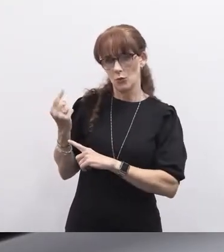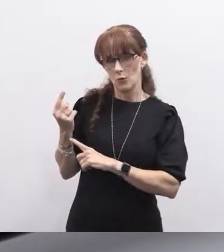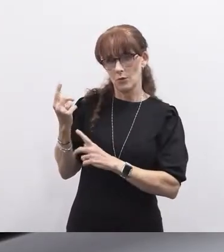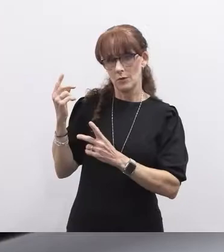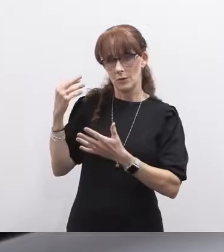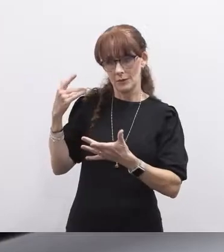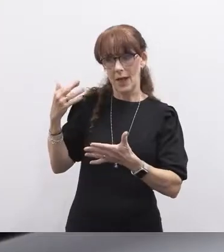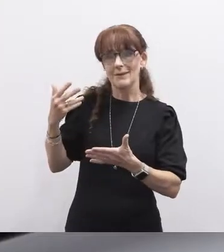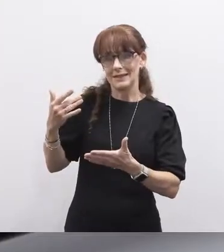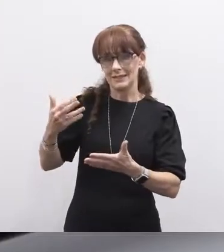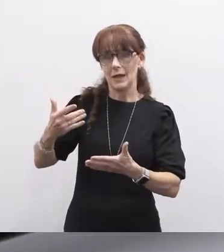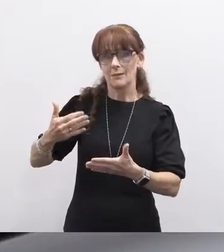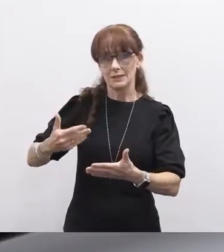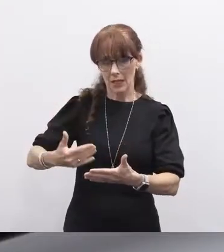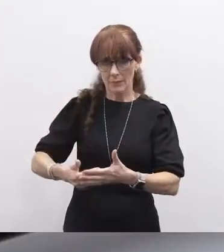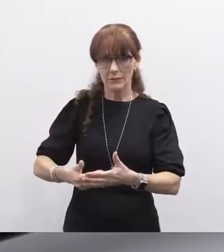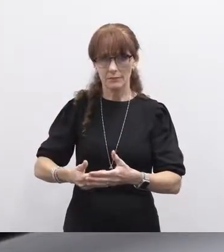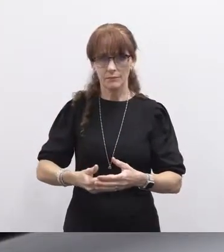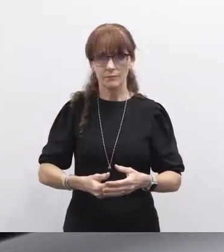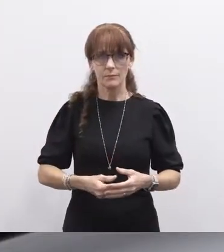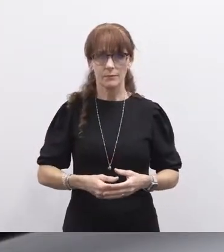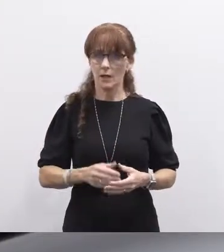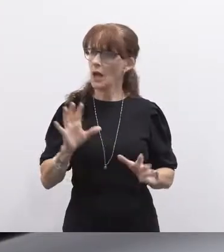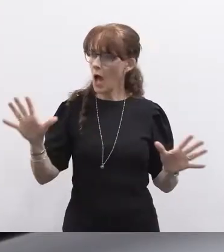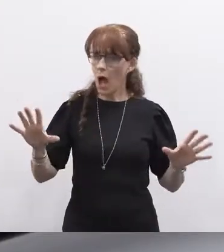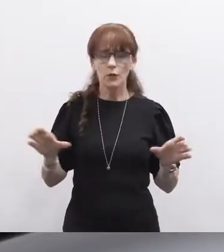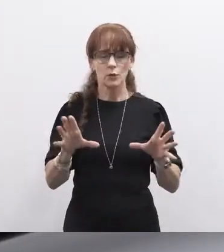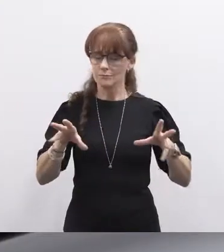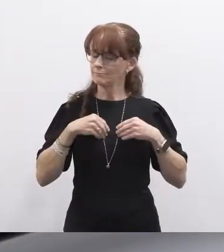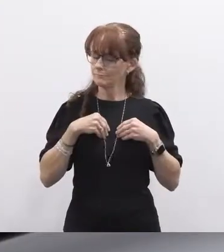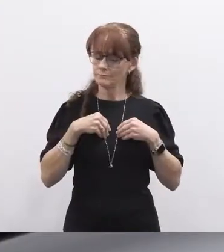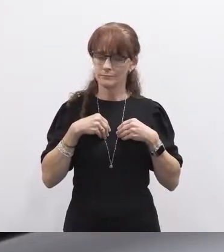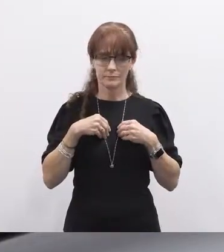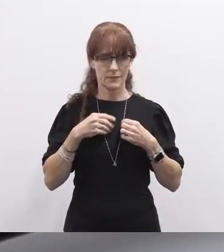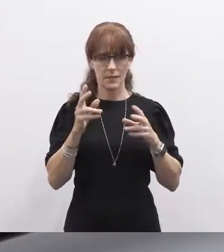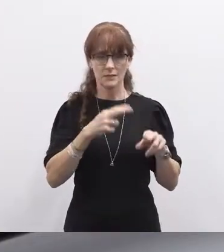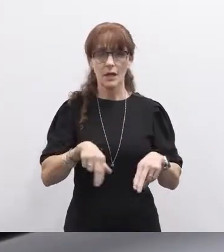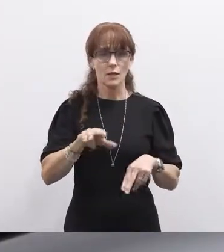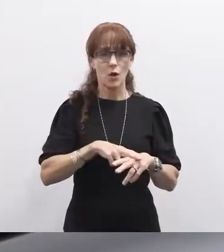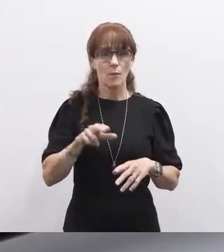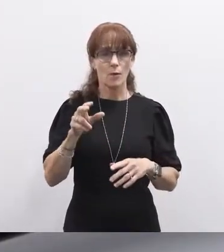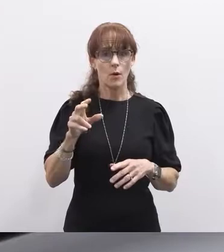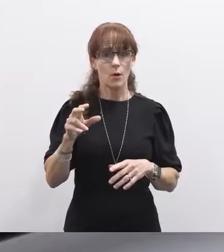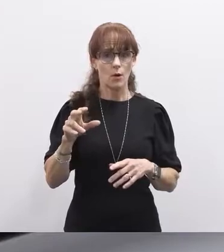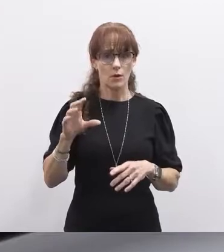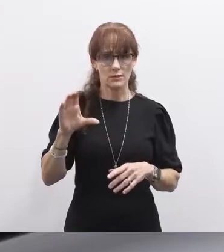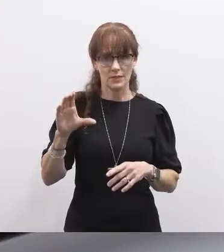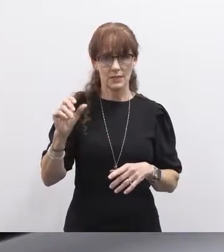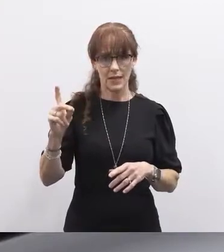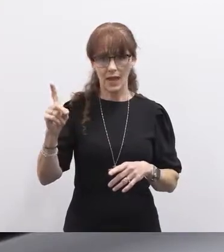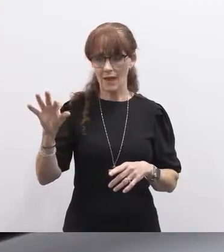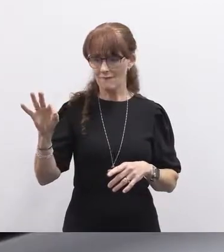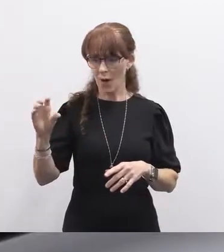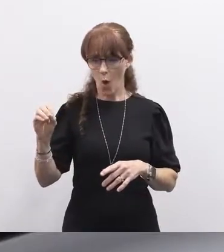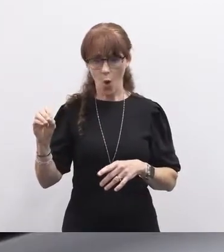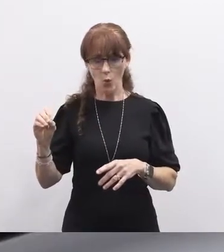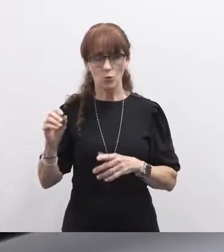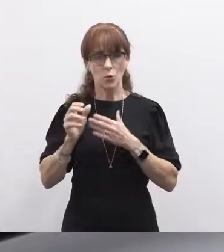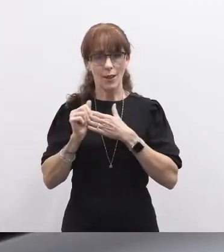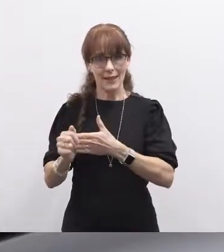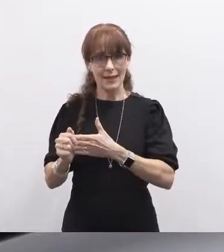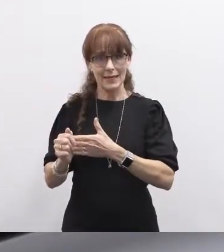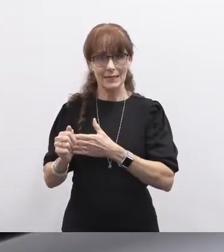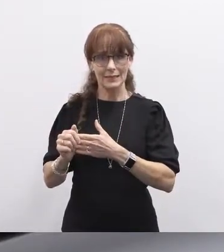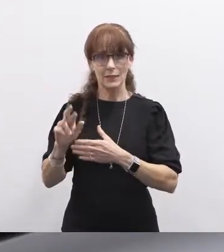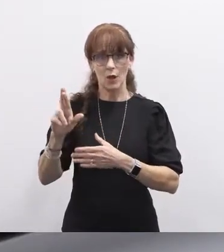coming. And she said, I'll do it. It's not a typical role for a CBFO to lead a redistricting effort